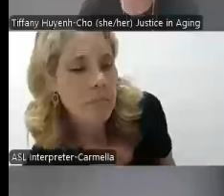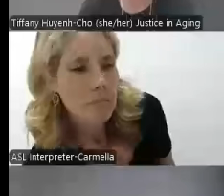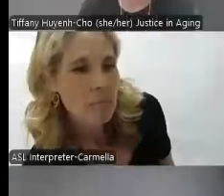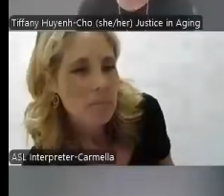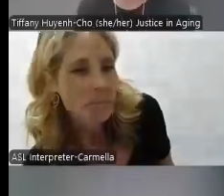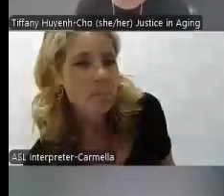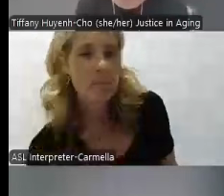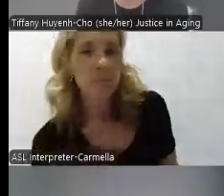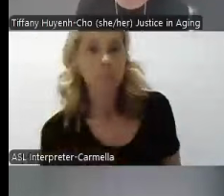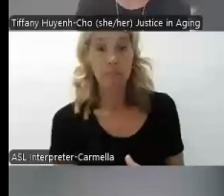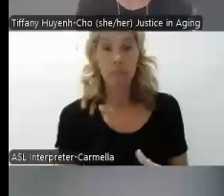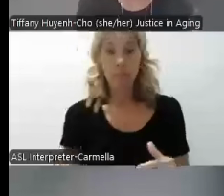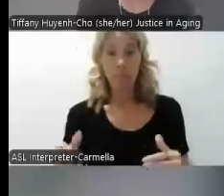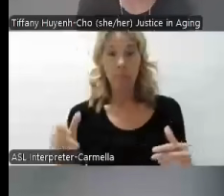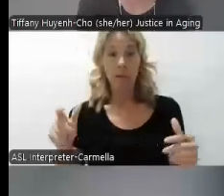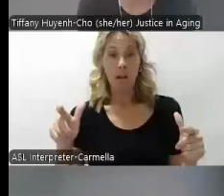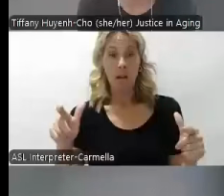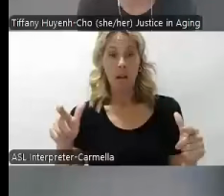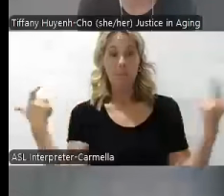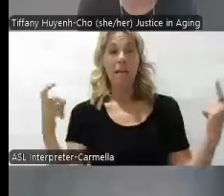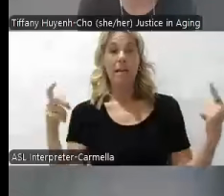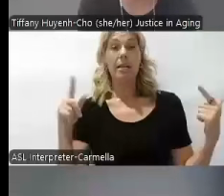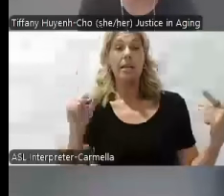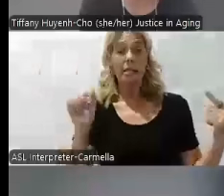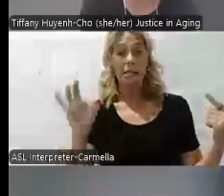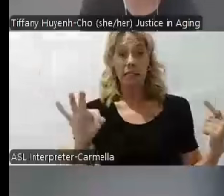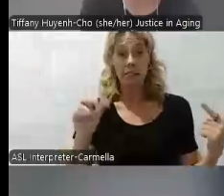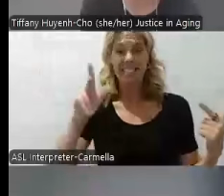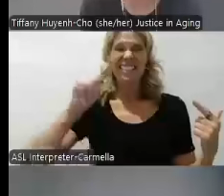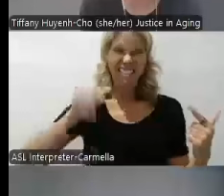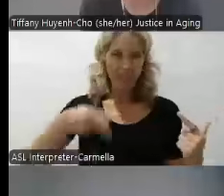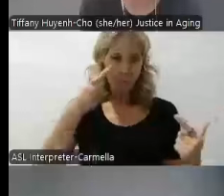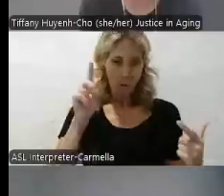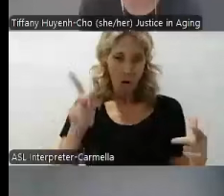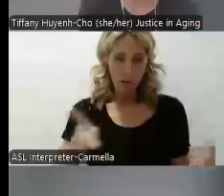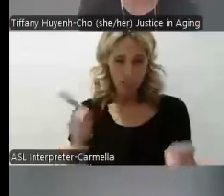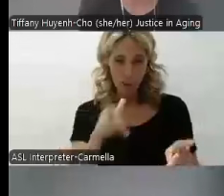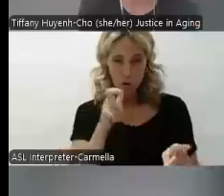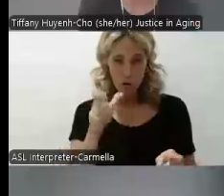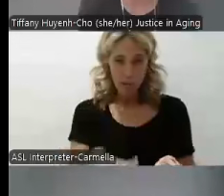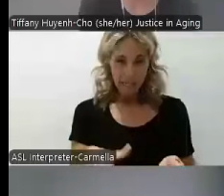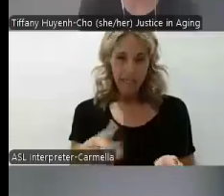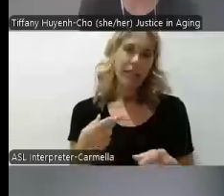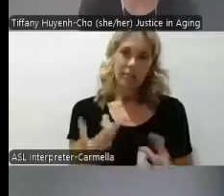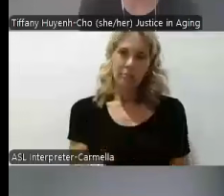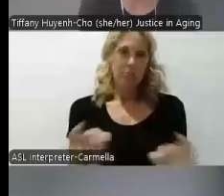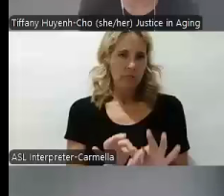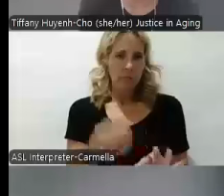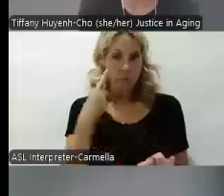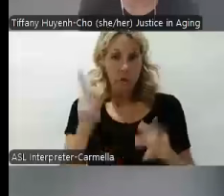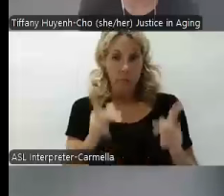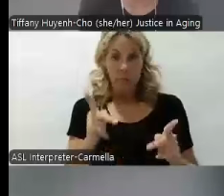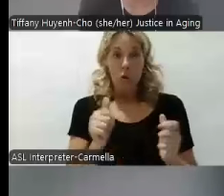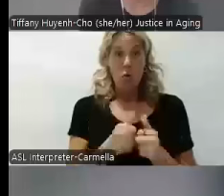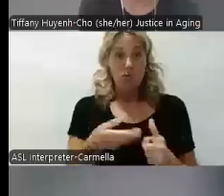And then a big tip for people who might need this program. Again, it is really useful, especially for people with those really